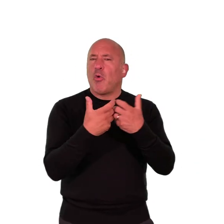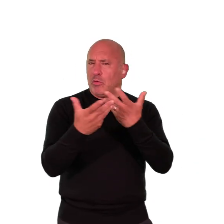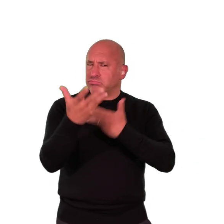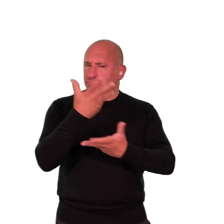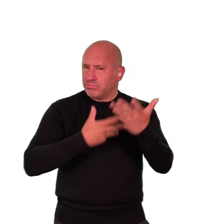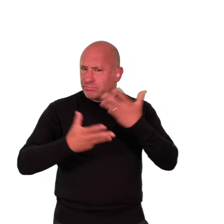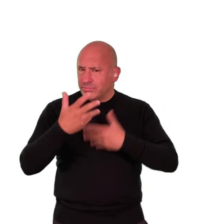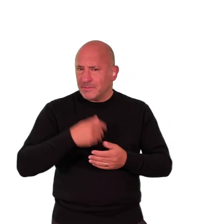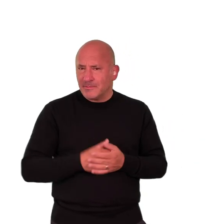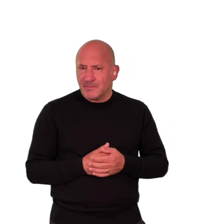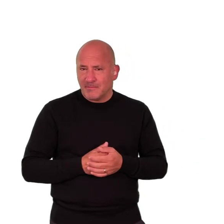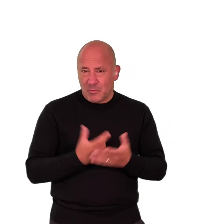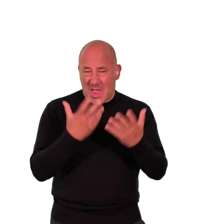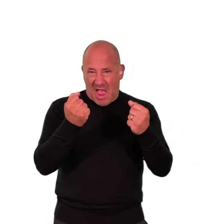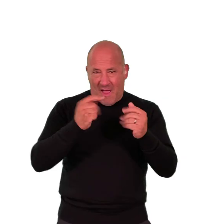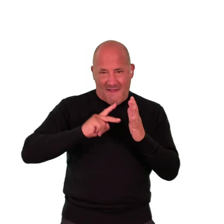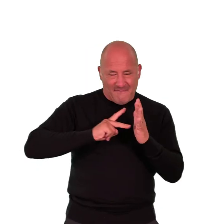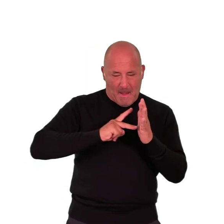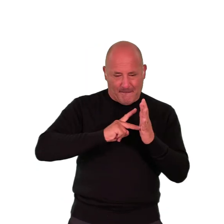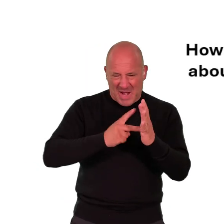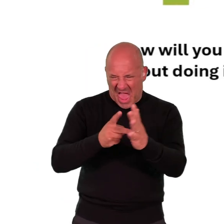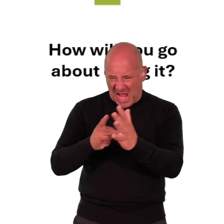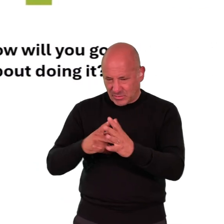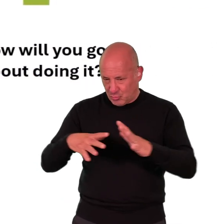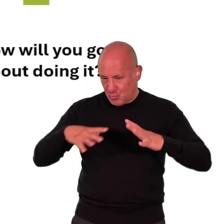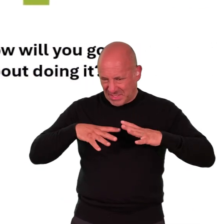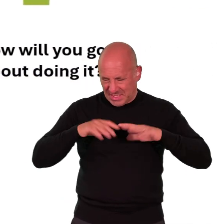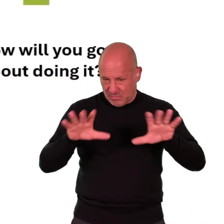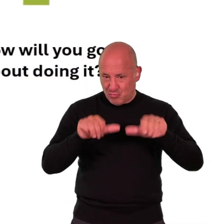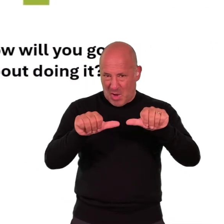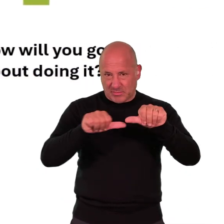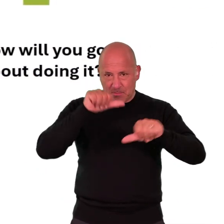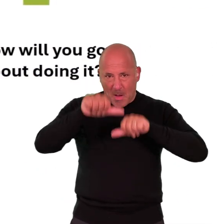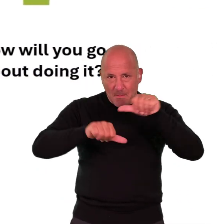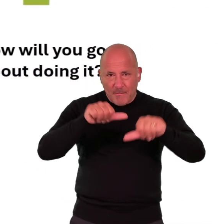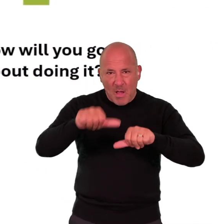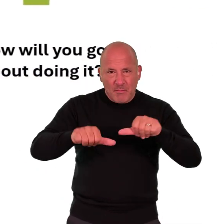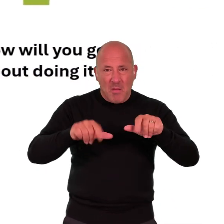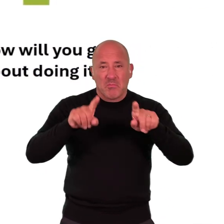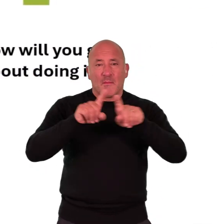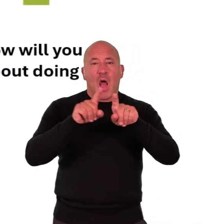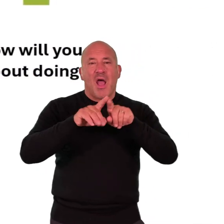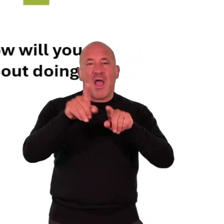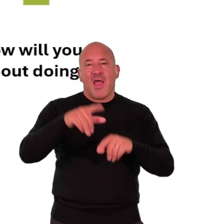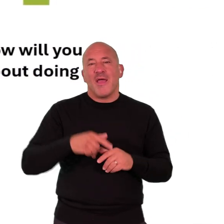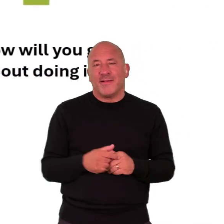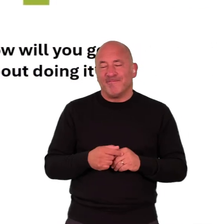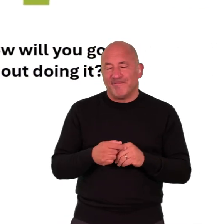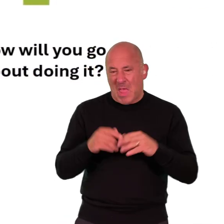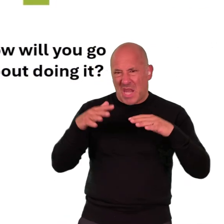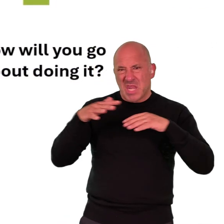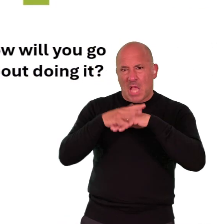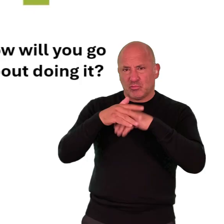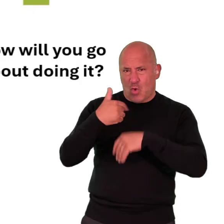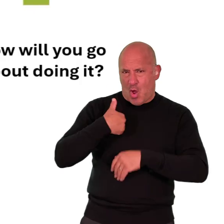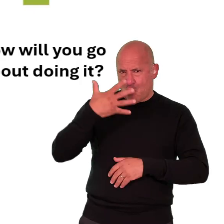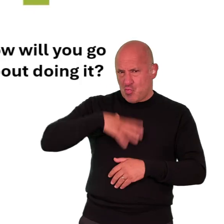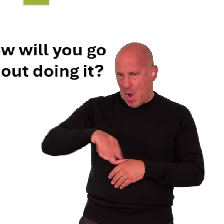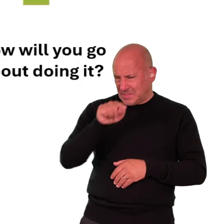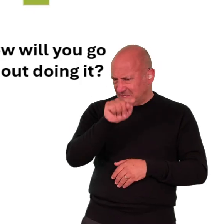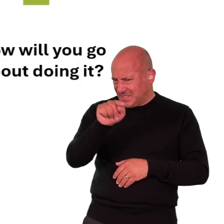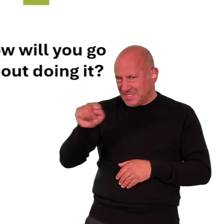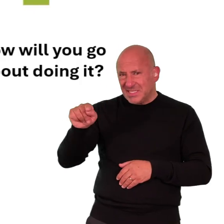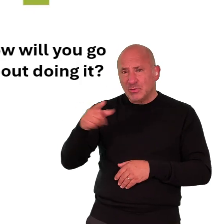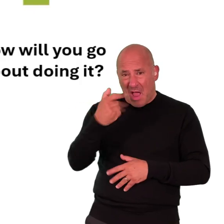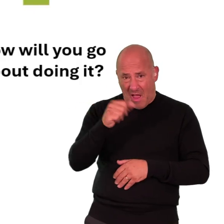The third part to think about is, how will you go about doing it? Can you explain how you're